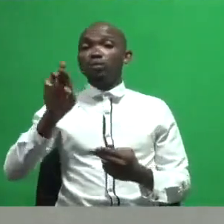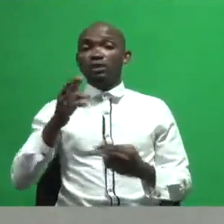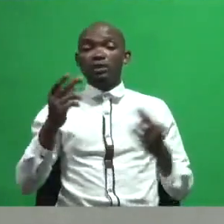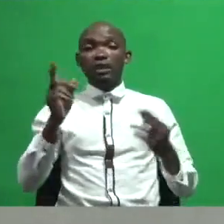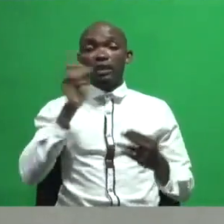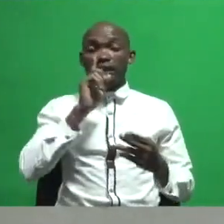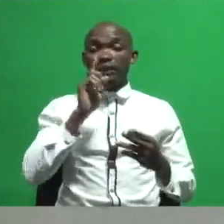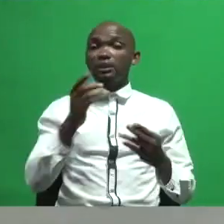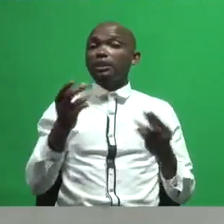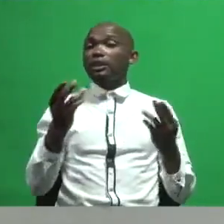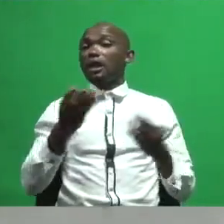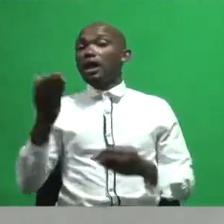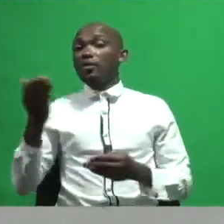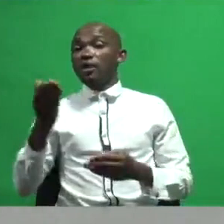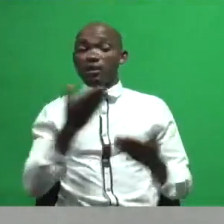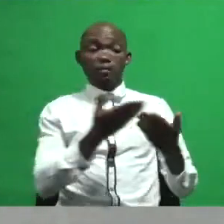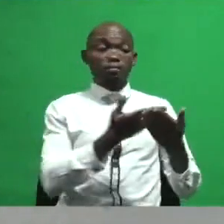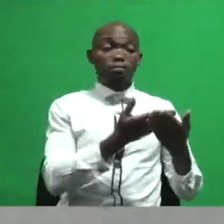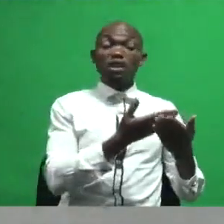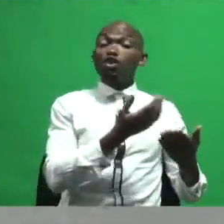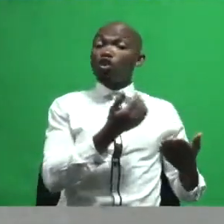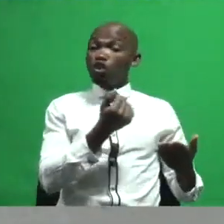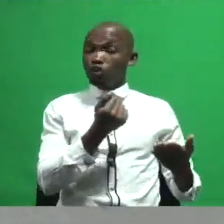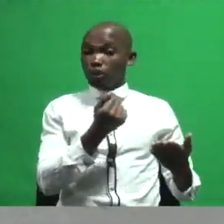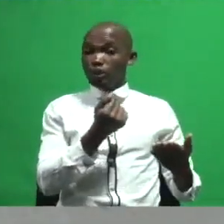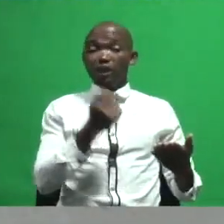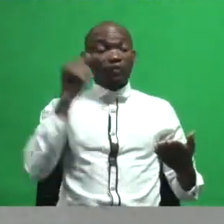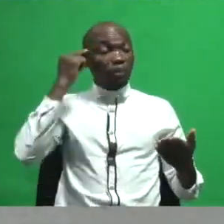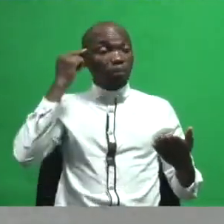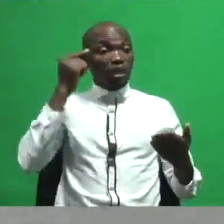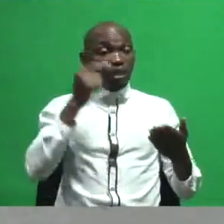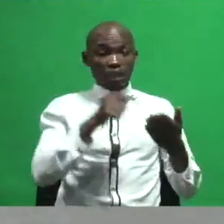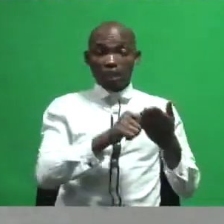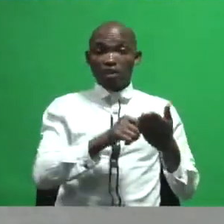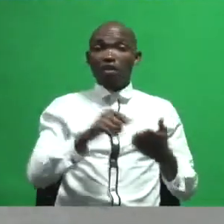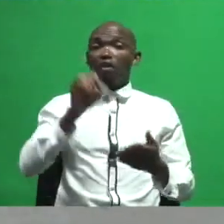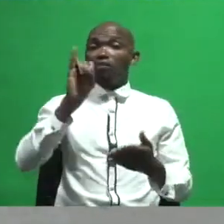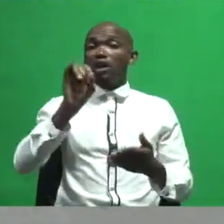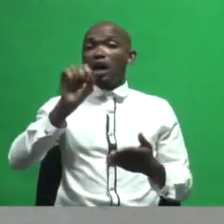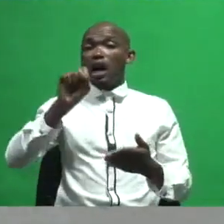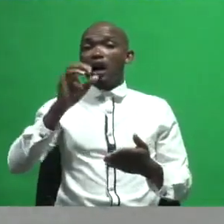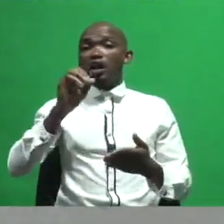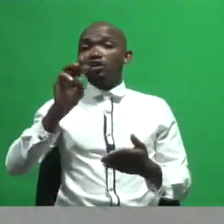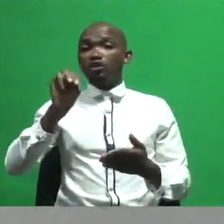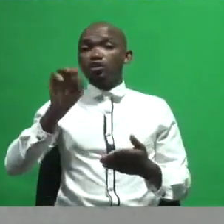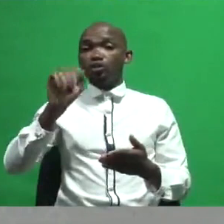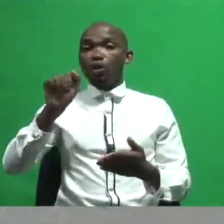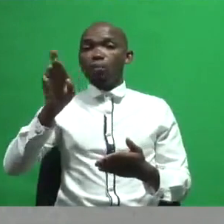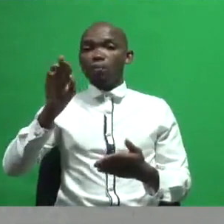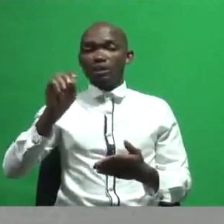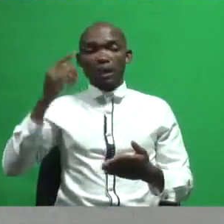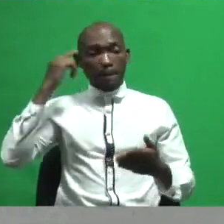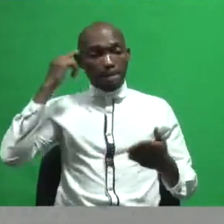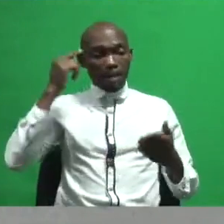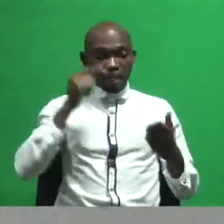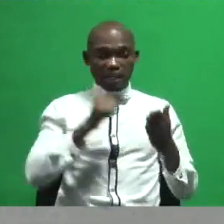of each other. Why? This is because of the meaning of the isomers.